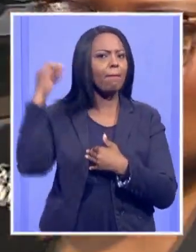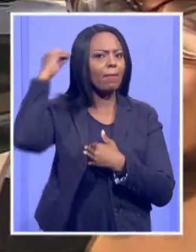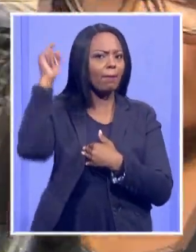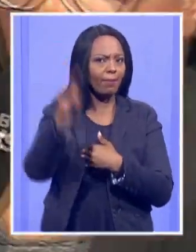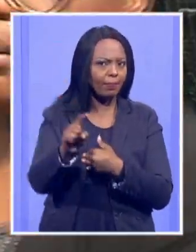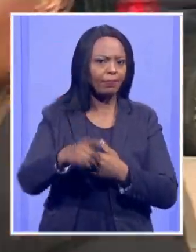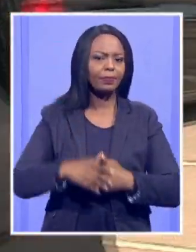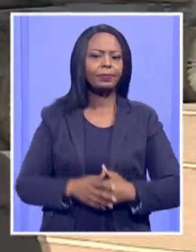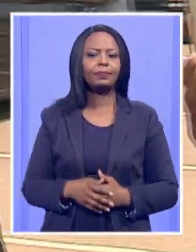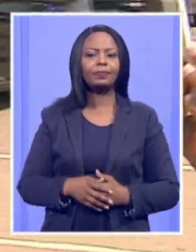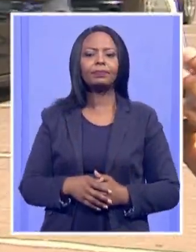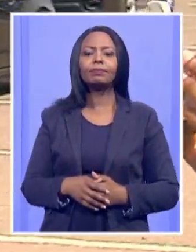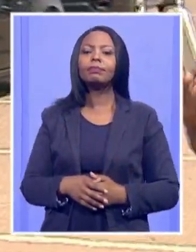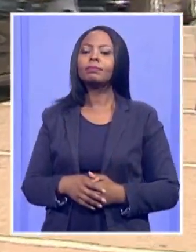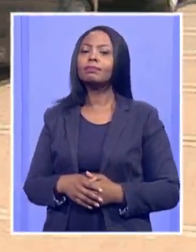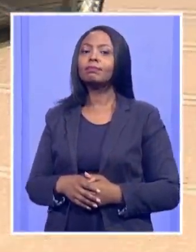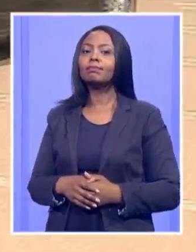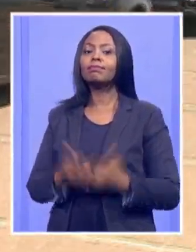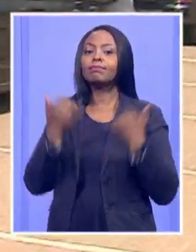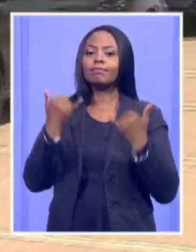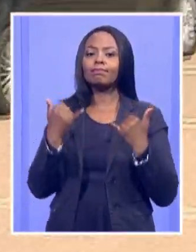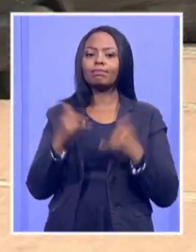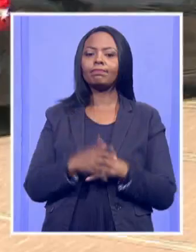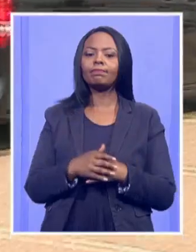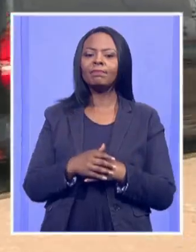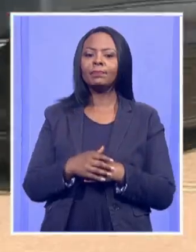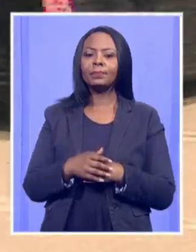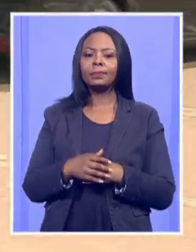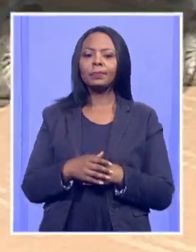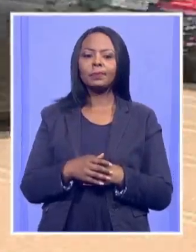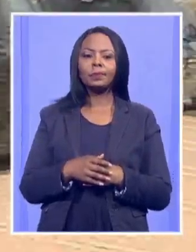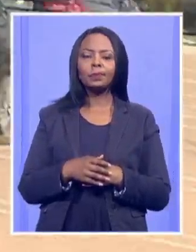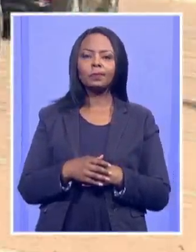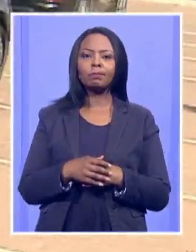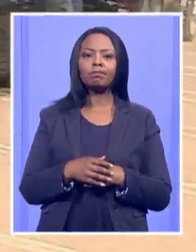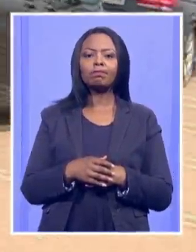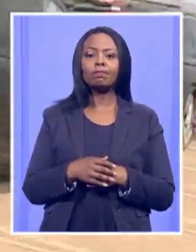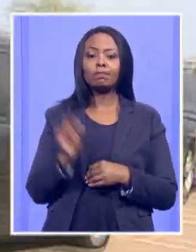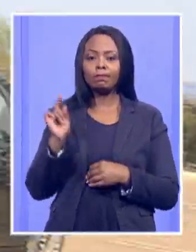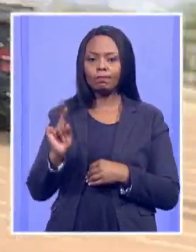Mr. Saul. I'm just going to step out of frame. He's making his way to